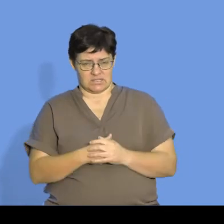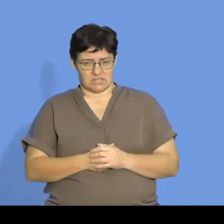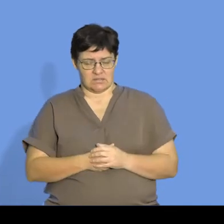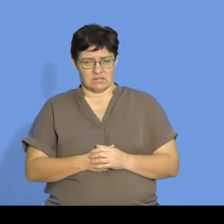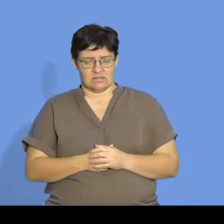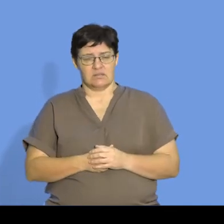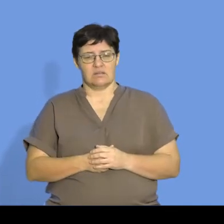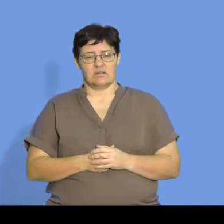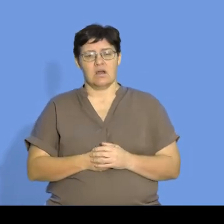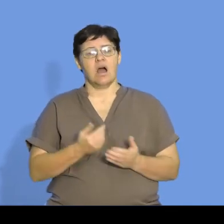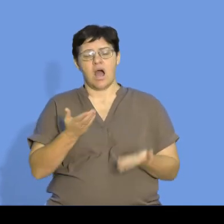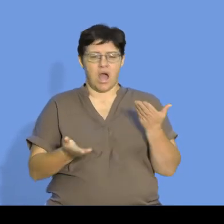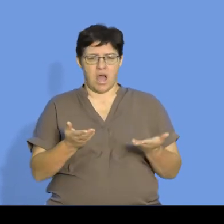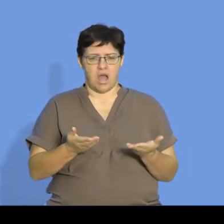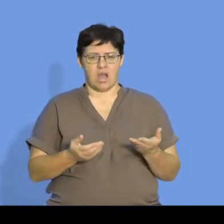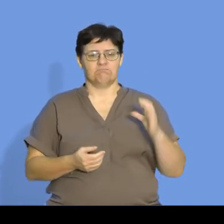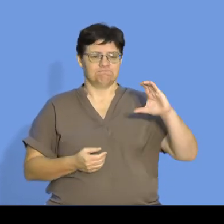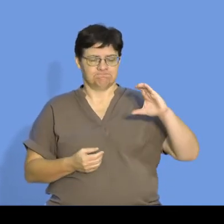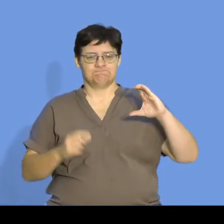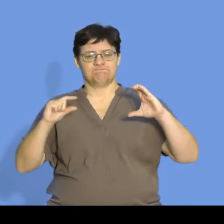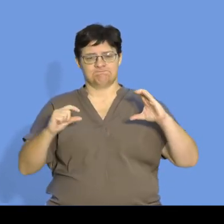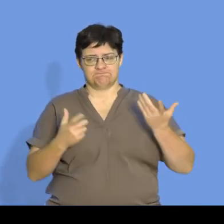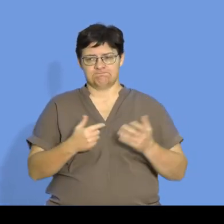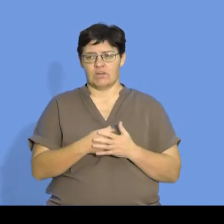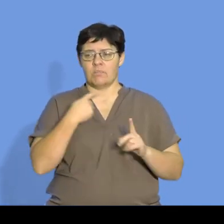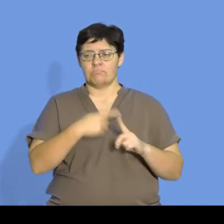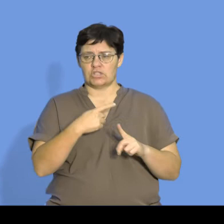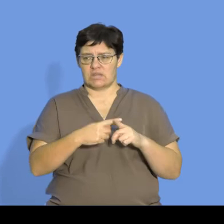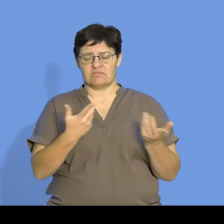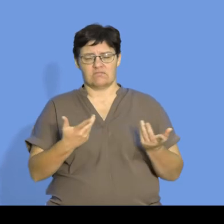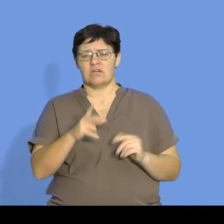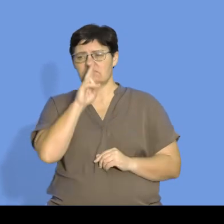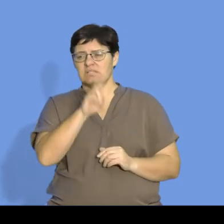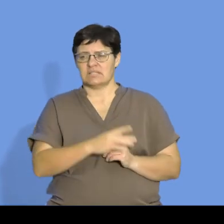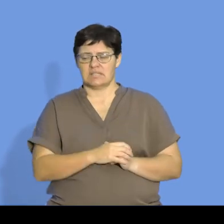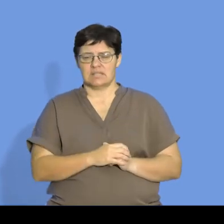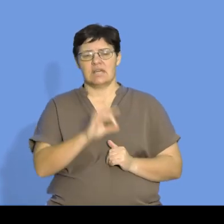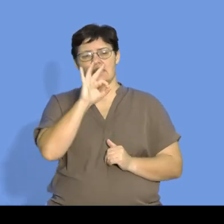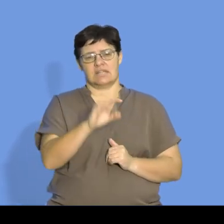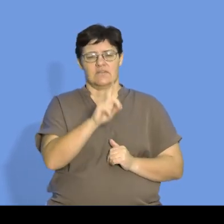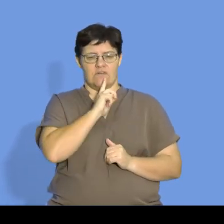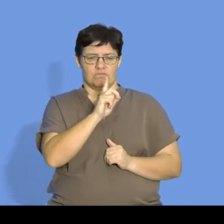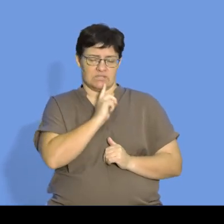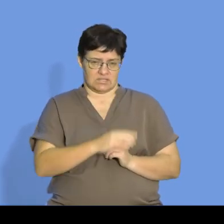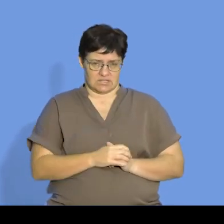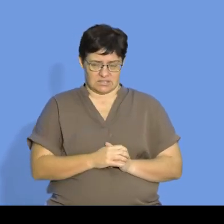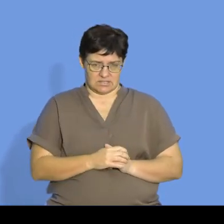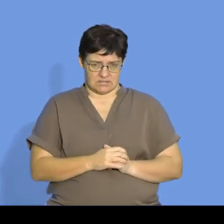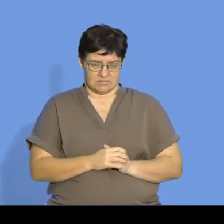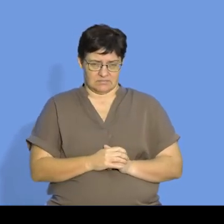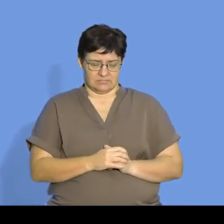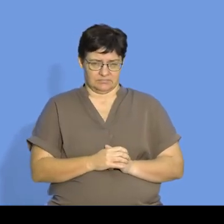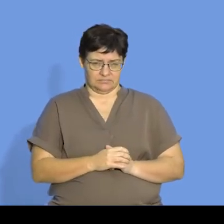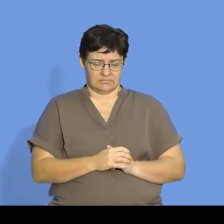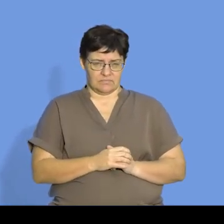maintenance budget. There was a balance or a positive variance of, clearly you can see, 3,000